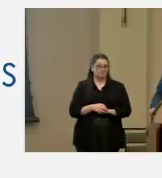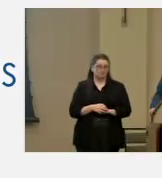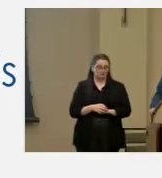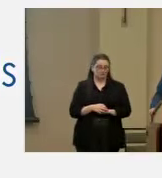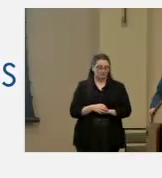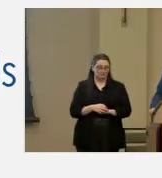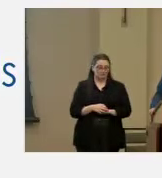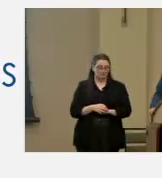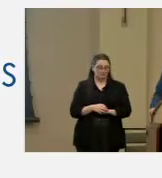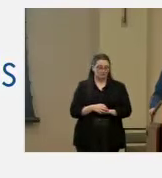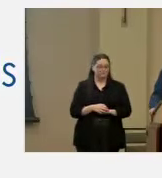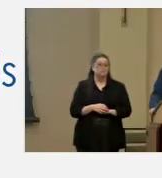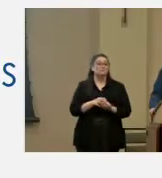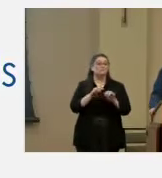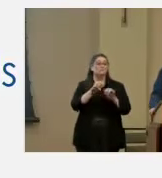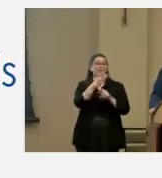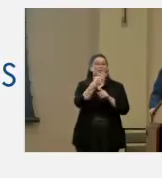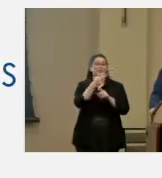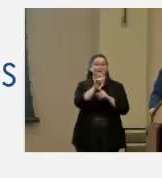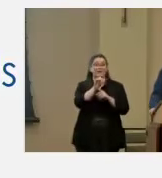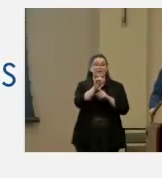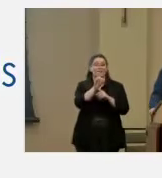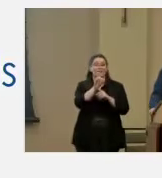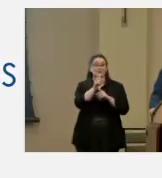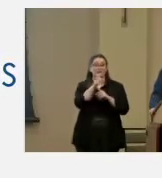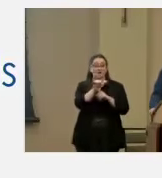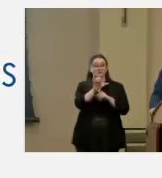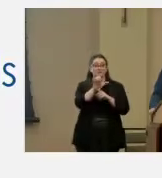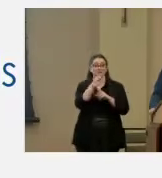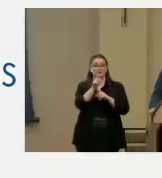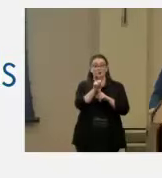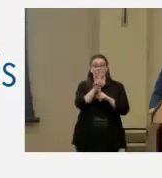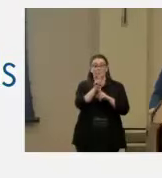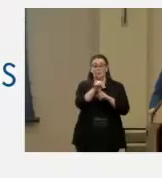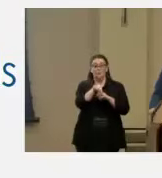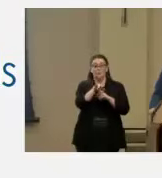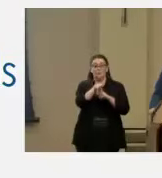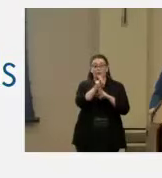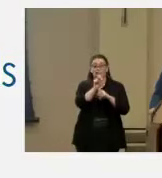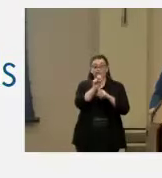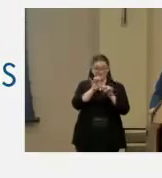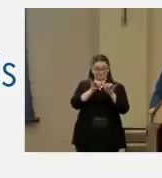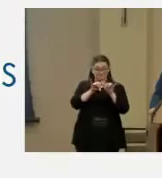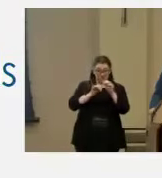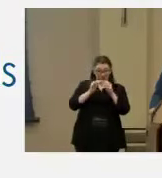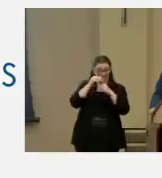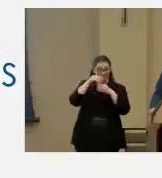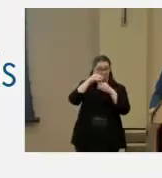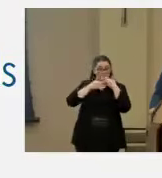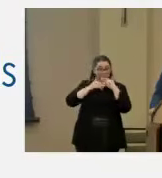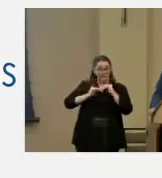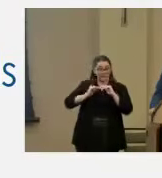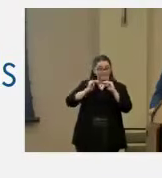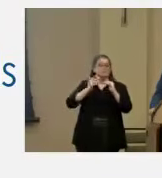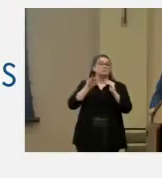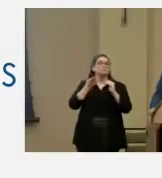So measuring hydroxychloroquine whole blood levels tells us the following. First of all, if the